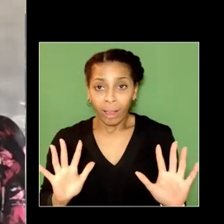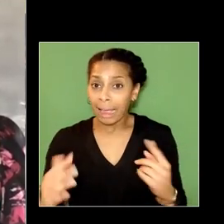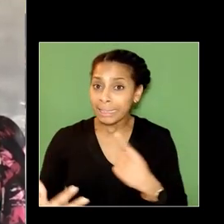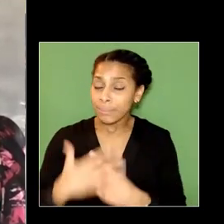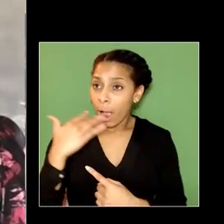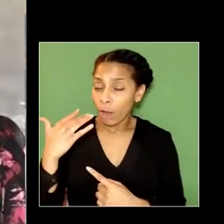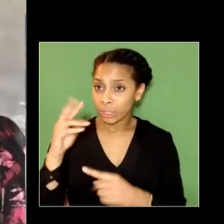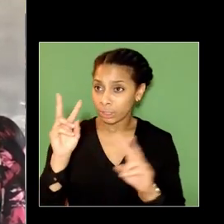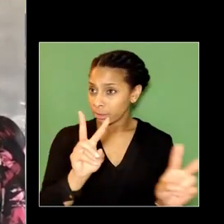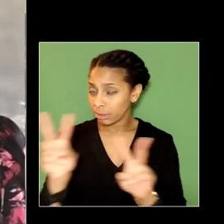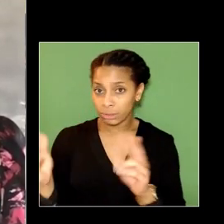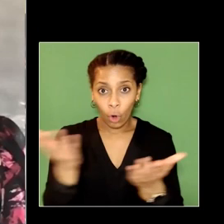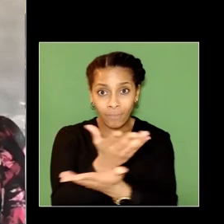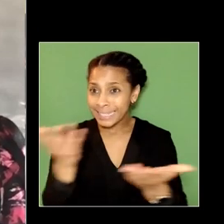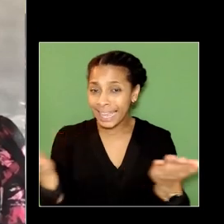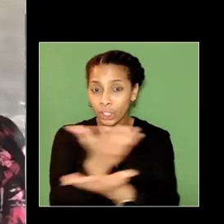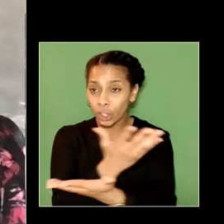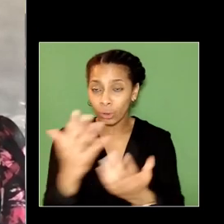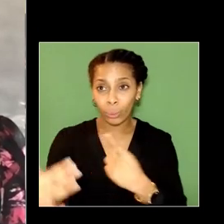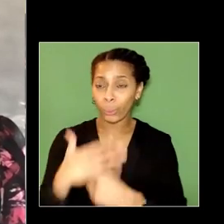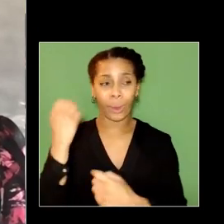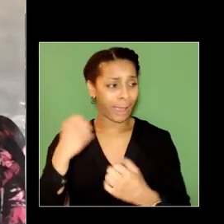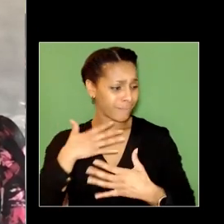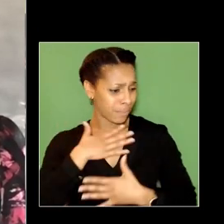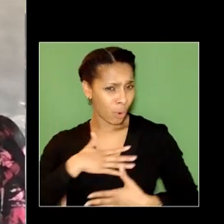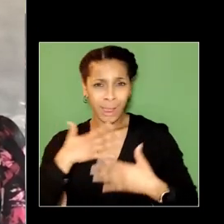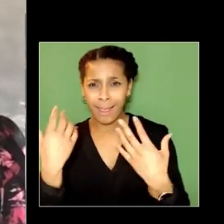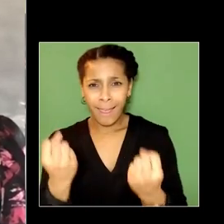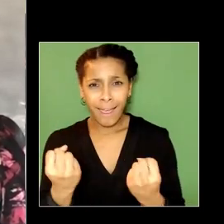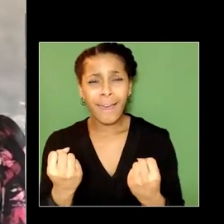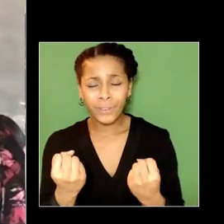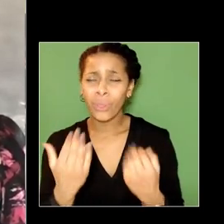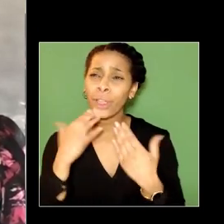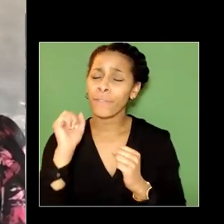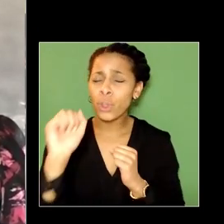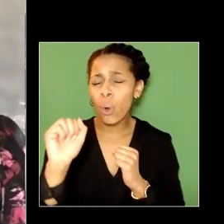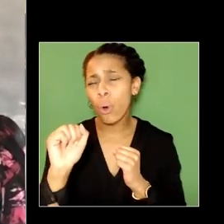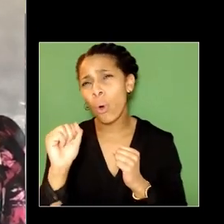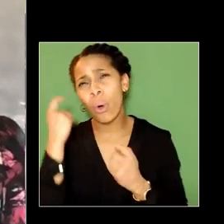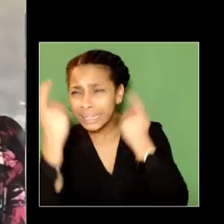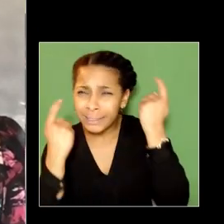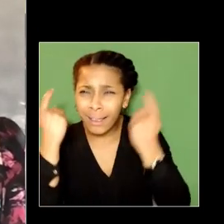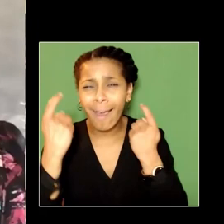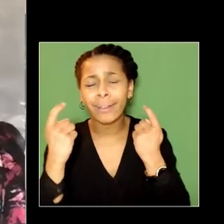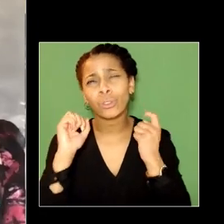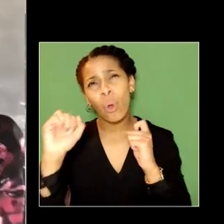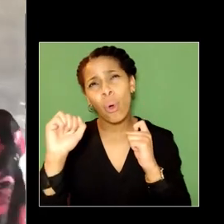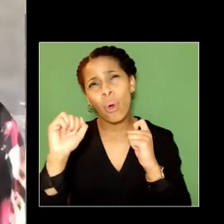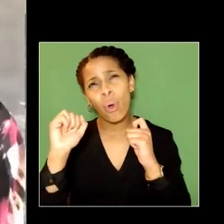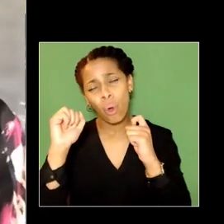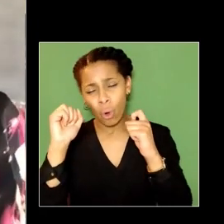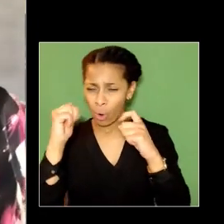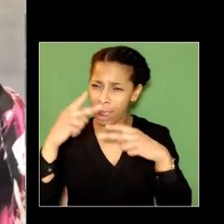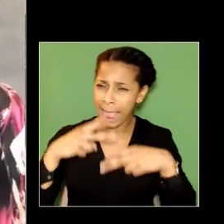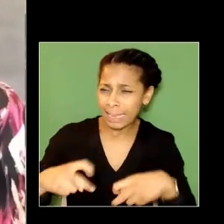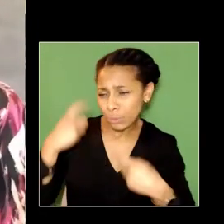in conversation with each other. Thank you for all your insights and your exploration of the work and the ideas